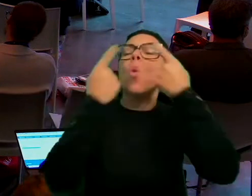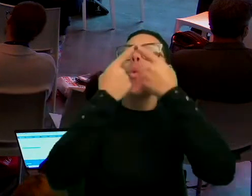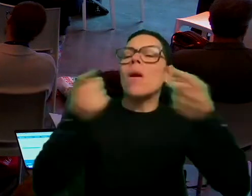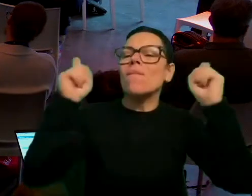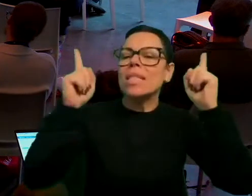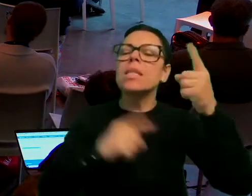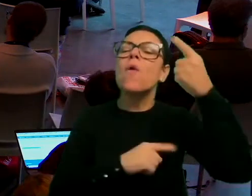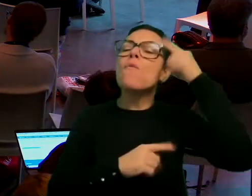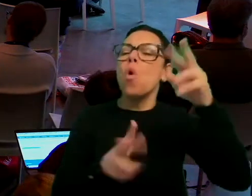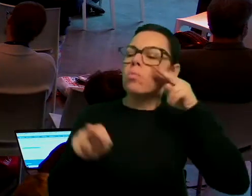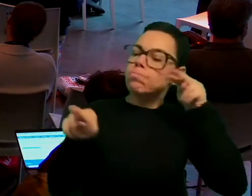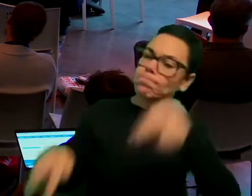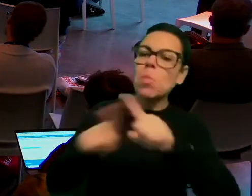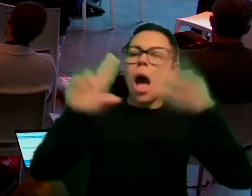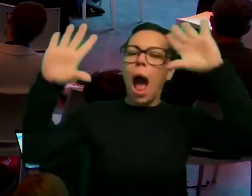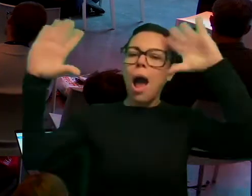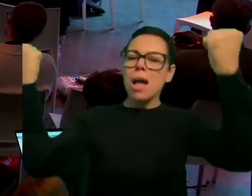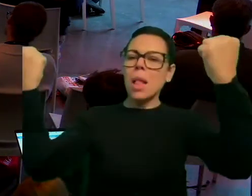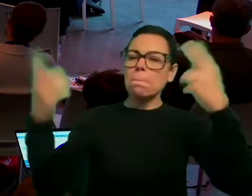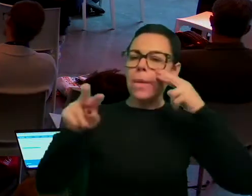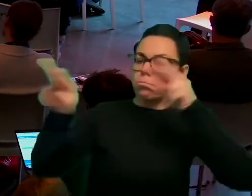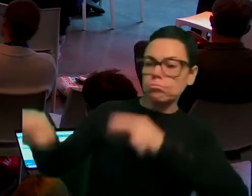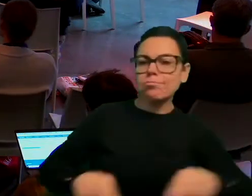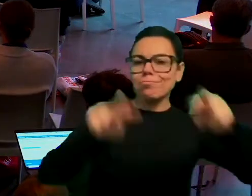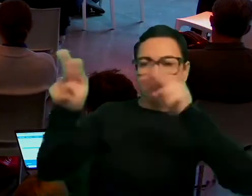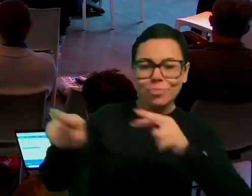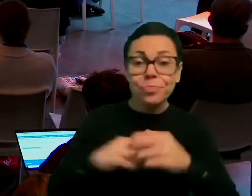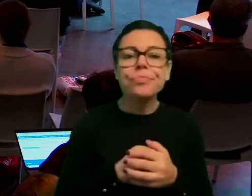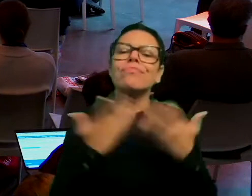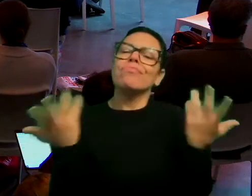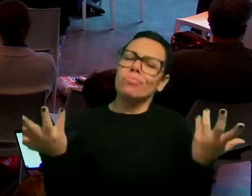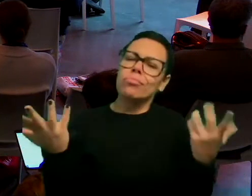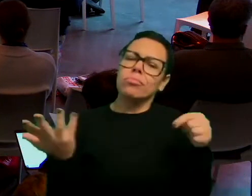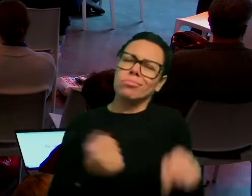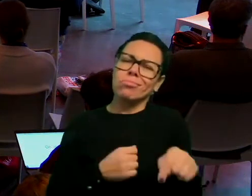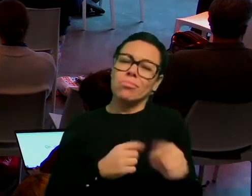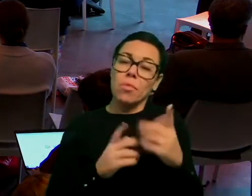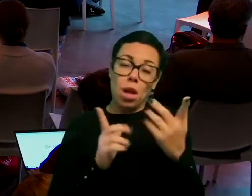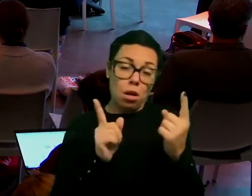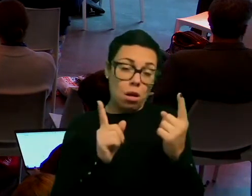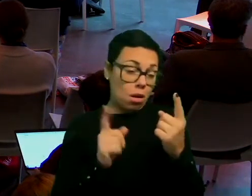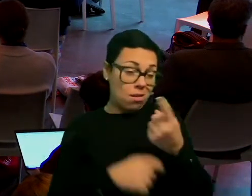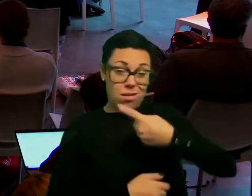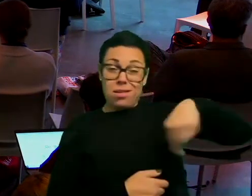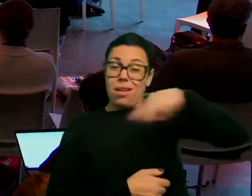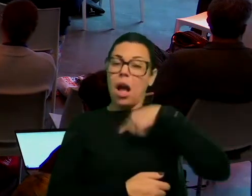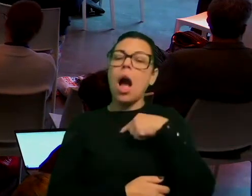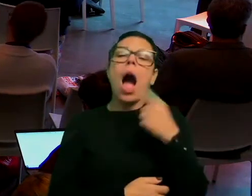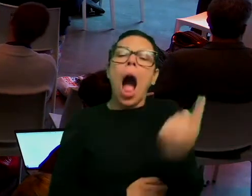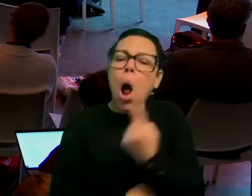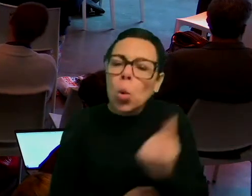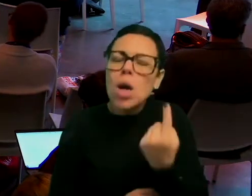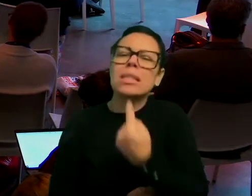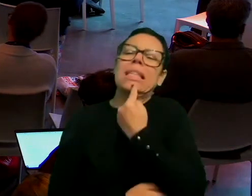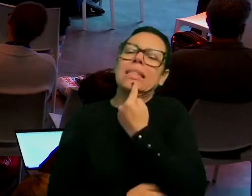panel in the main session here today were saying that we're doing the same things over and over again. And in this, the idea of our